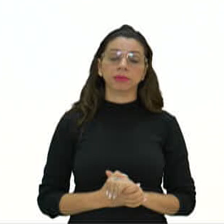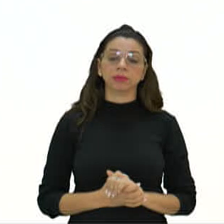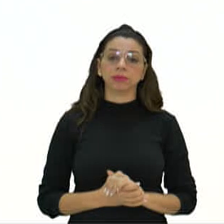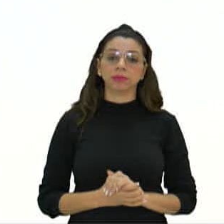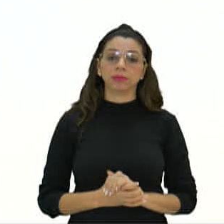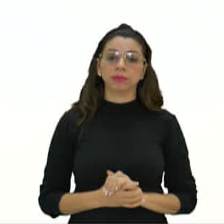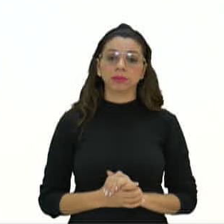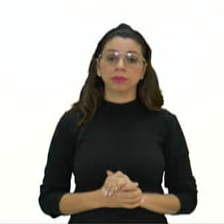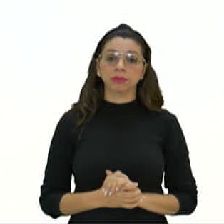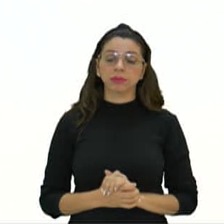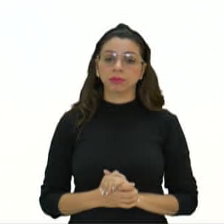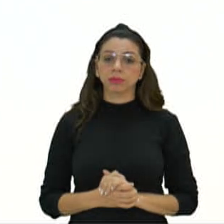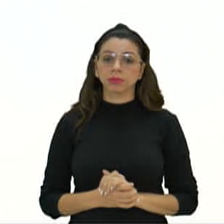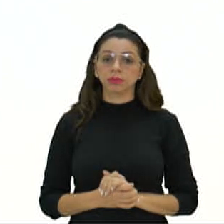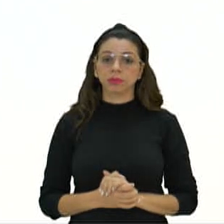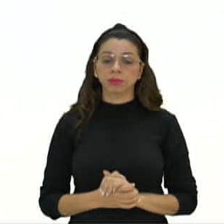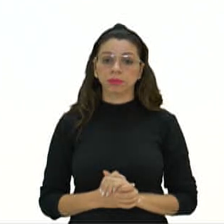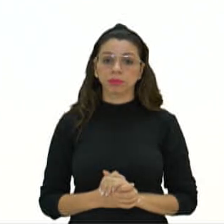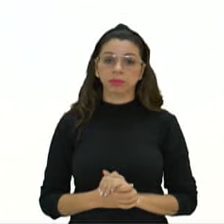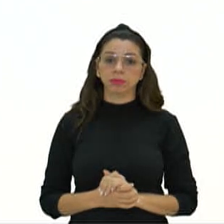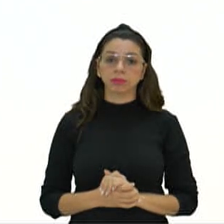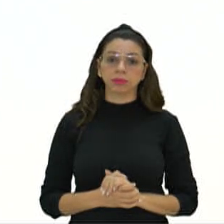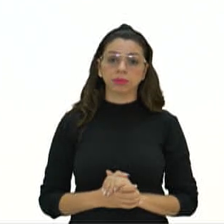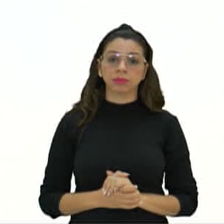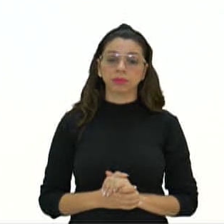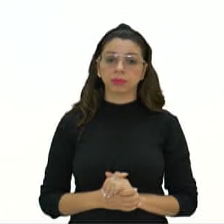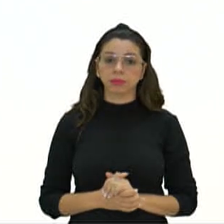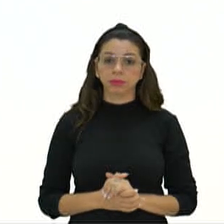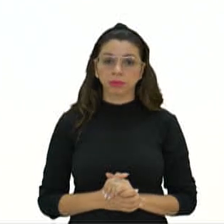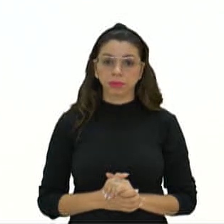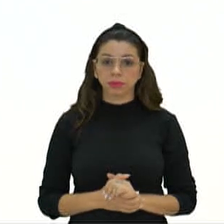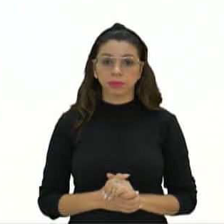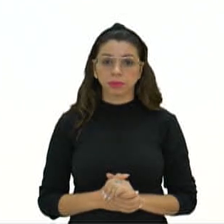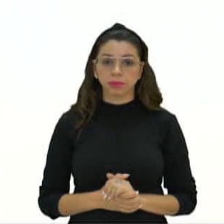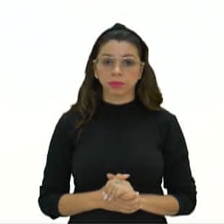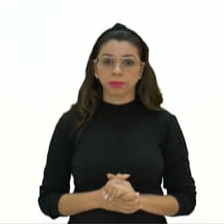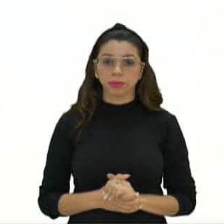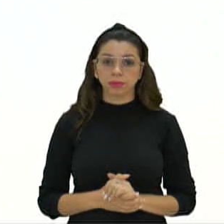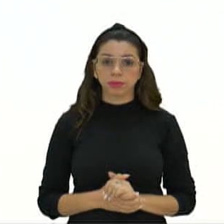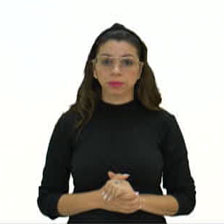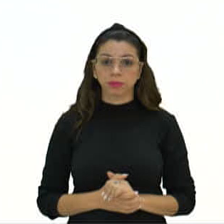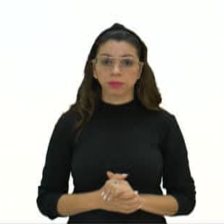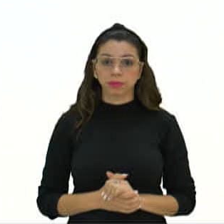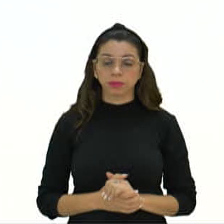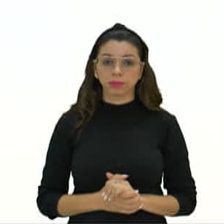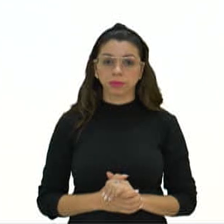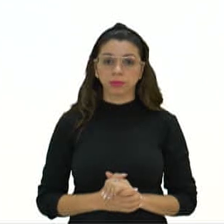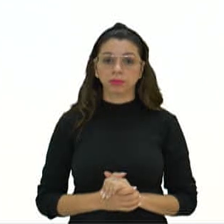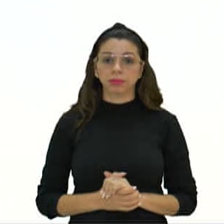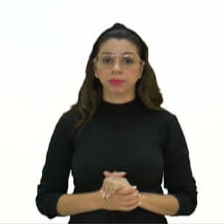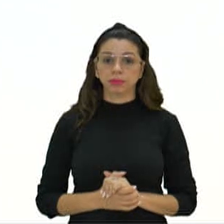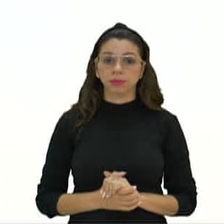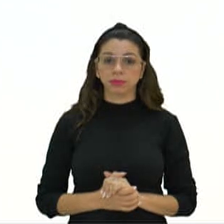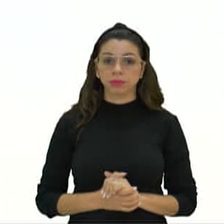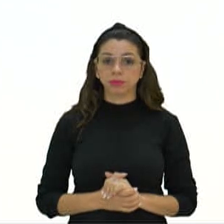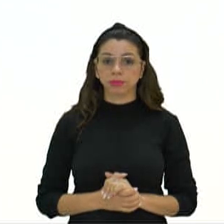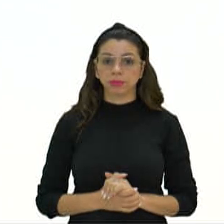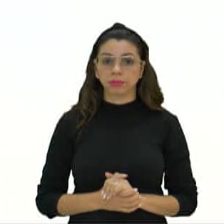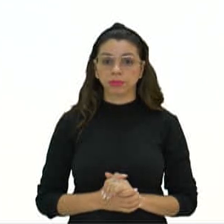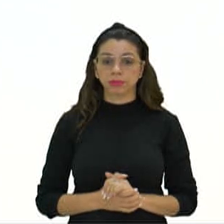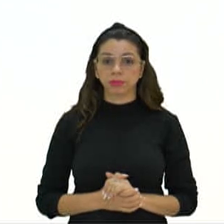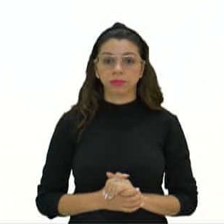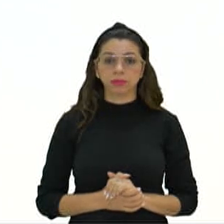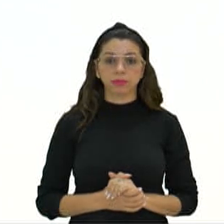He ordered the settlement of a village on that stretch of mountain and the construction of his summer